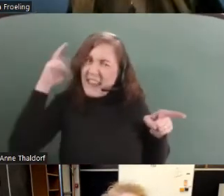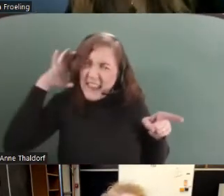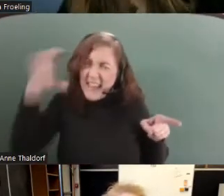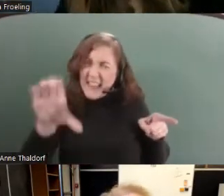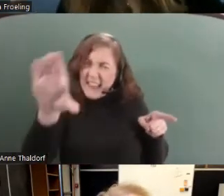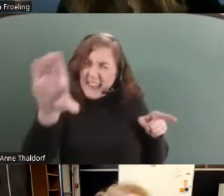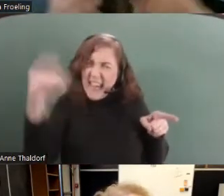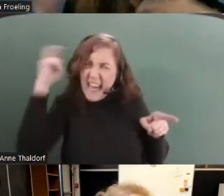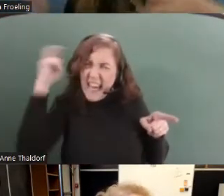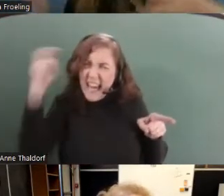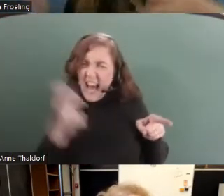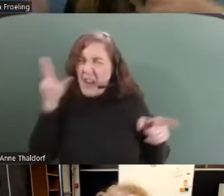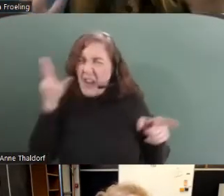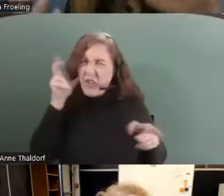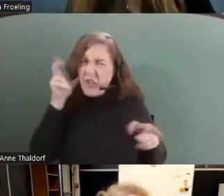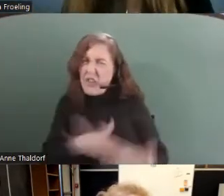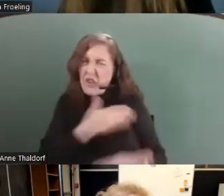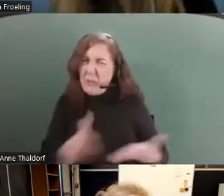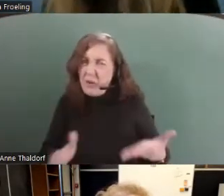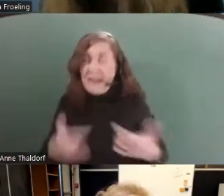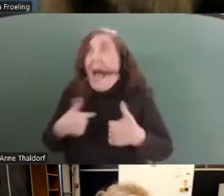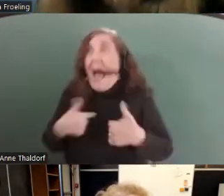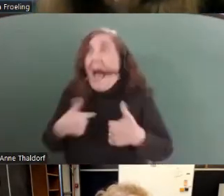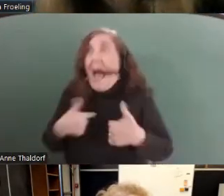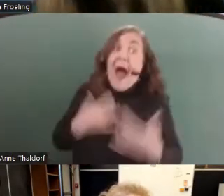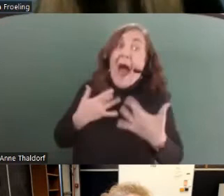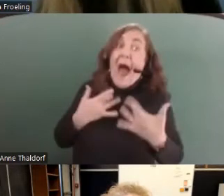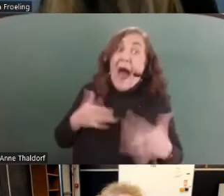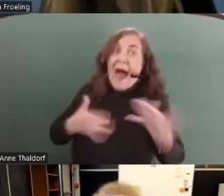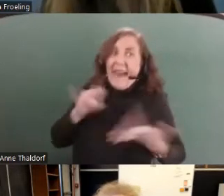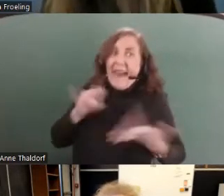Which I think is awesome, actually, that they're actually doing that. But yeah,